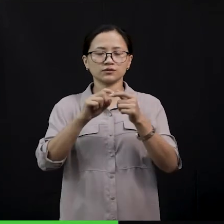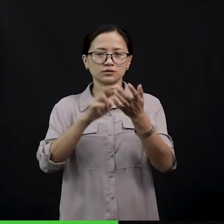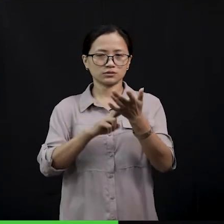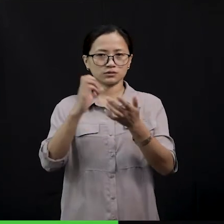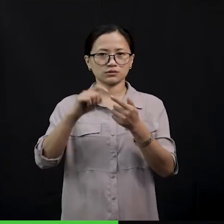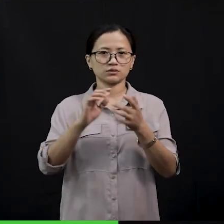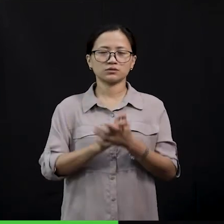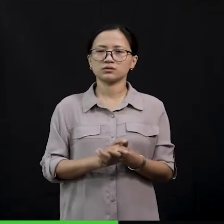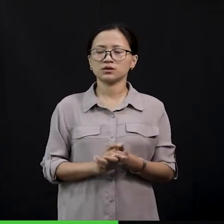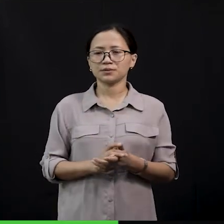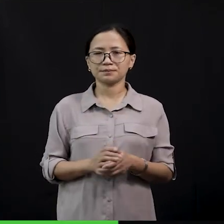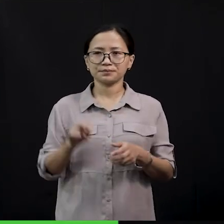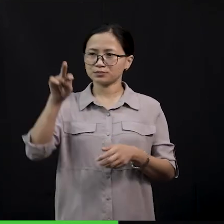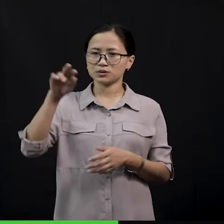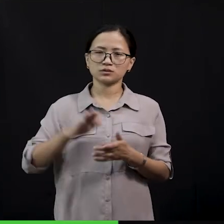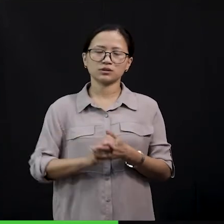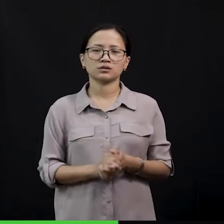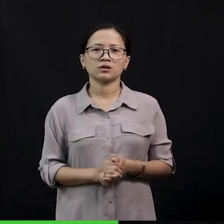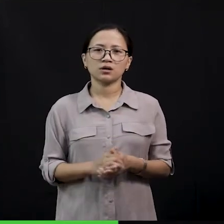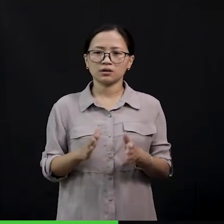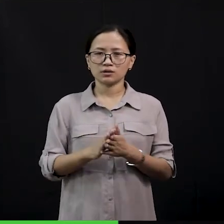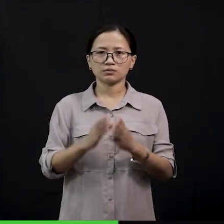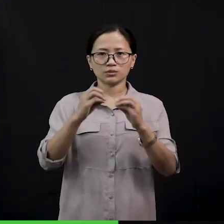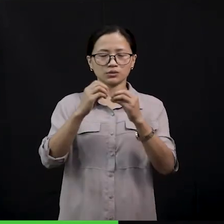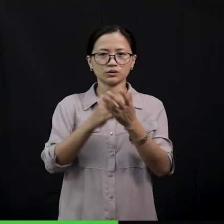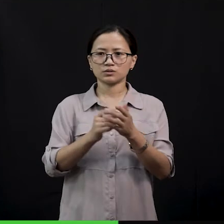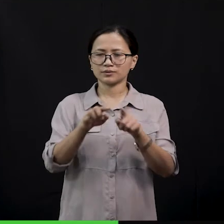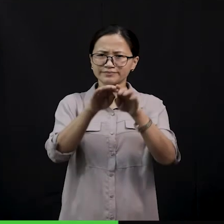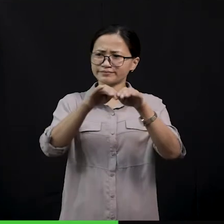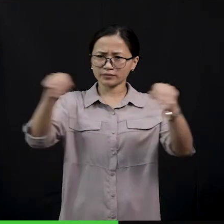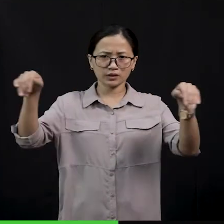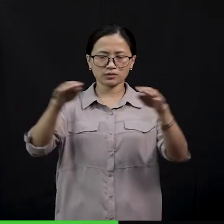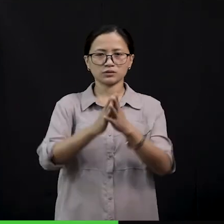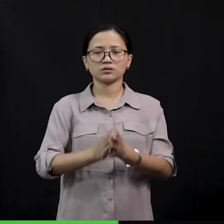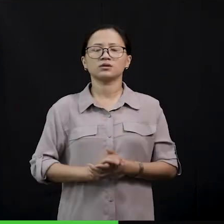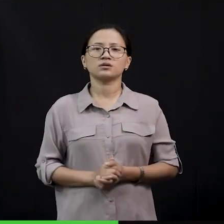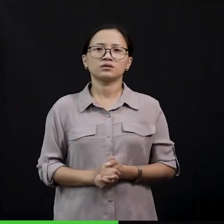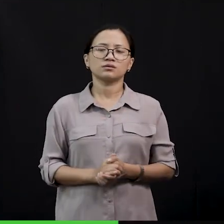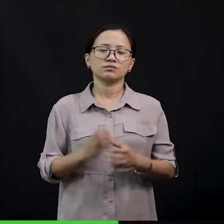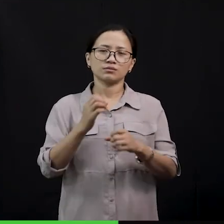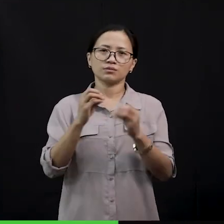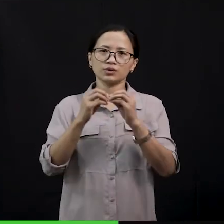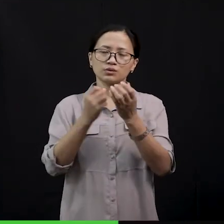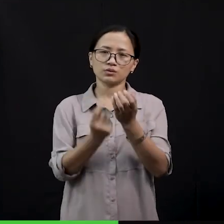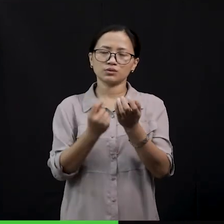and fences means boundaries. So the opportunities are closing, or we get here the